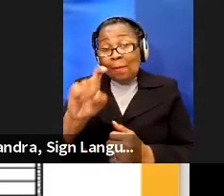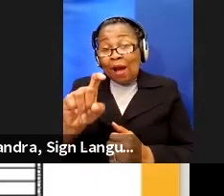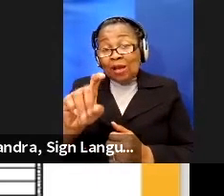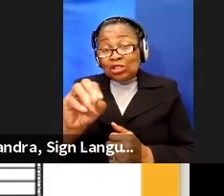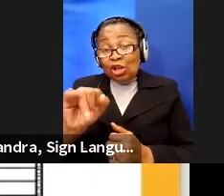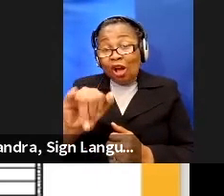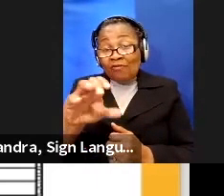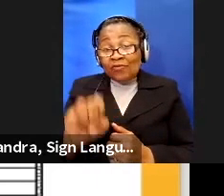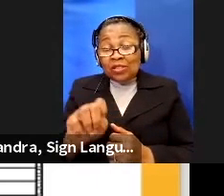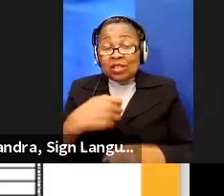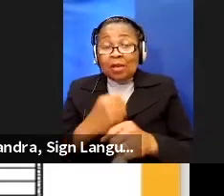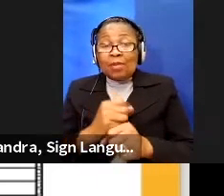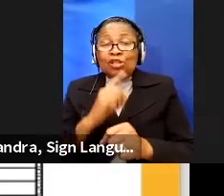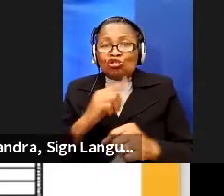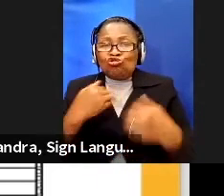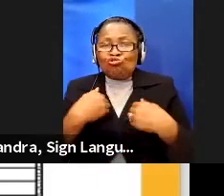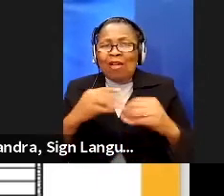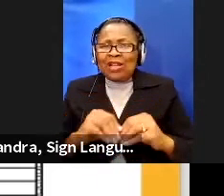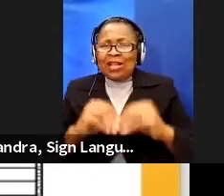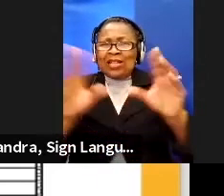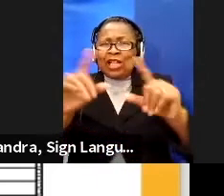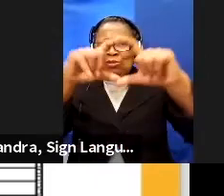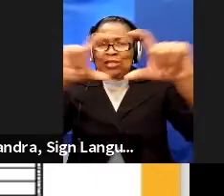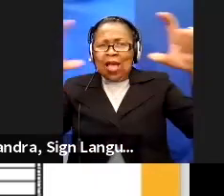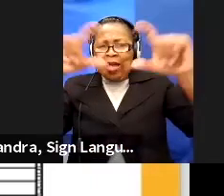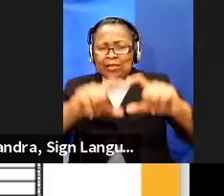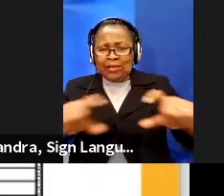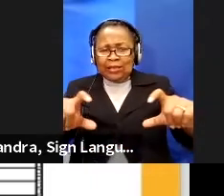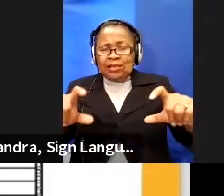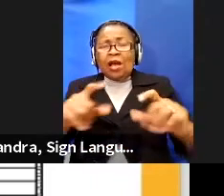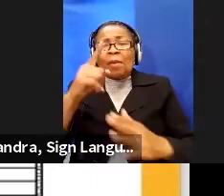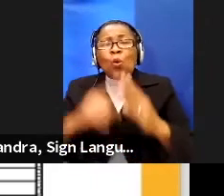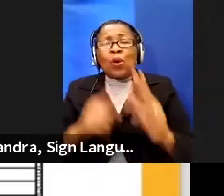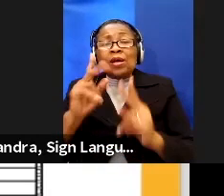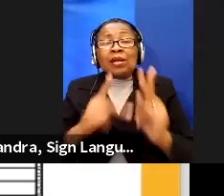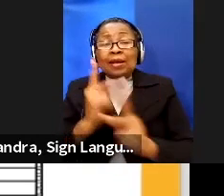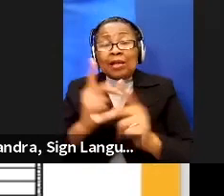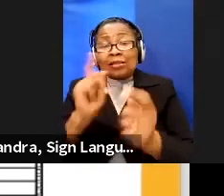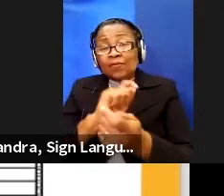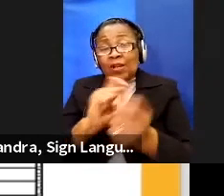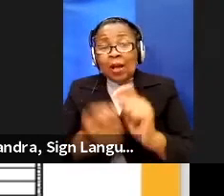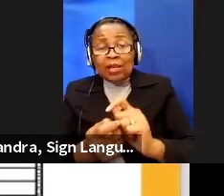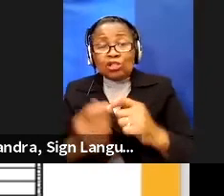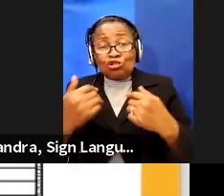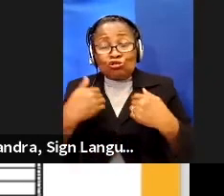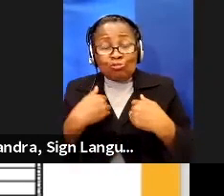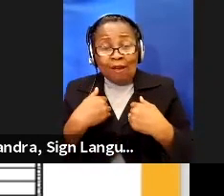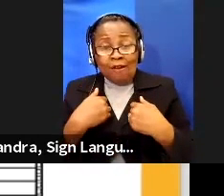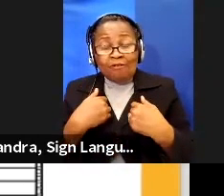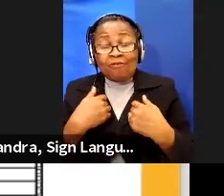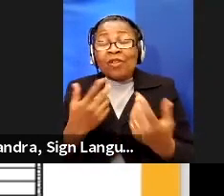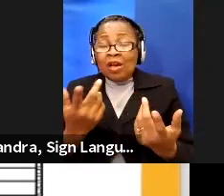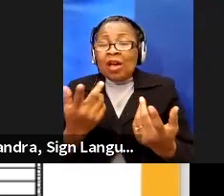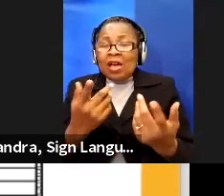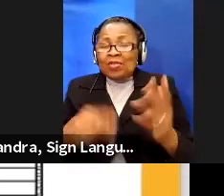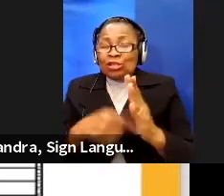you have very clear signage about what kinds of accommodations that you have. There are times when I will